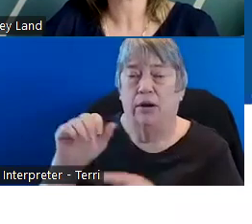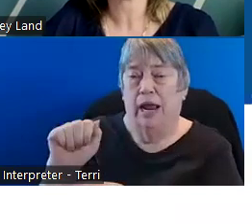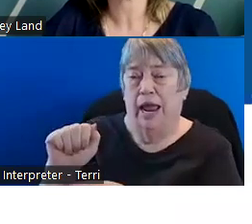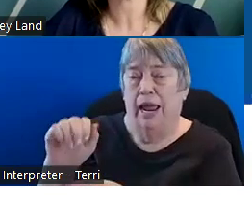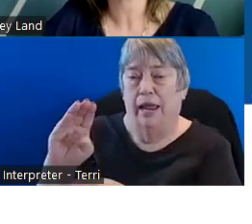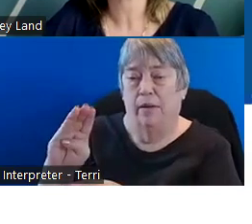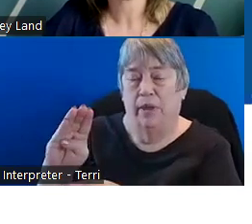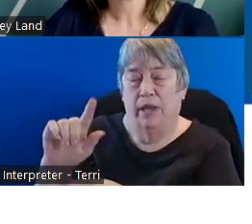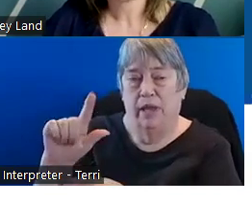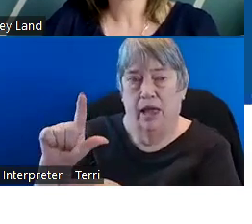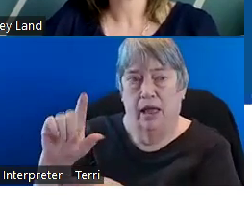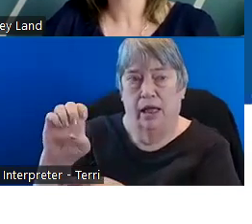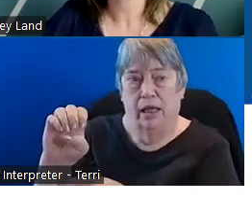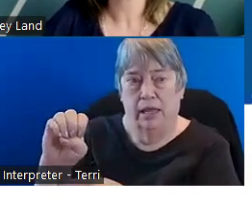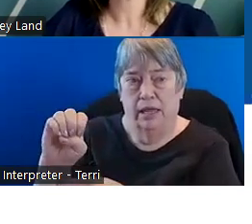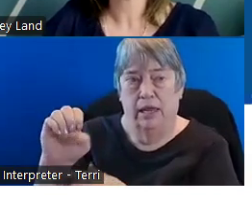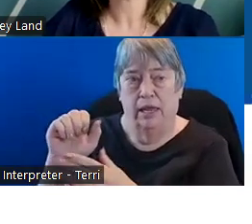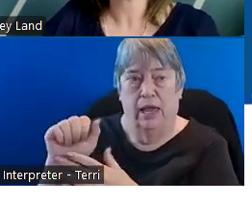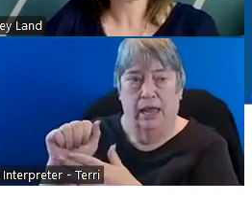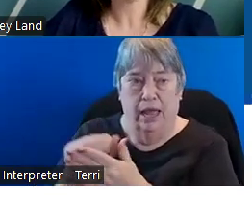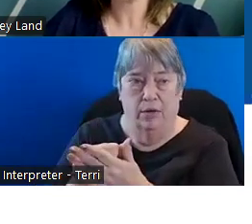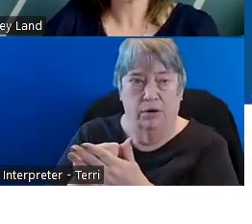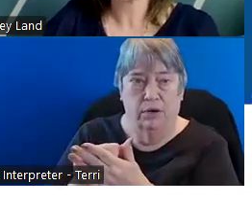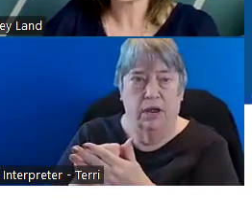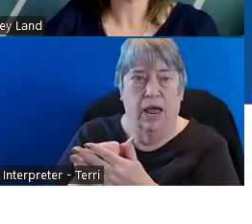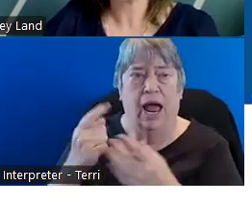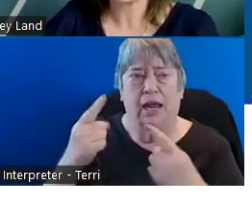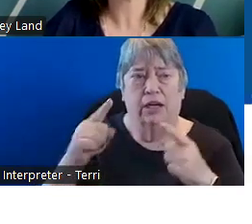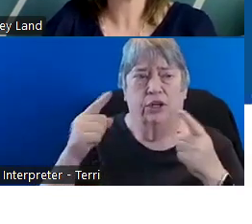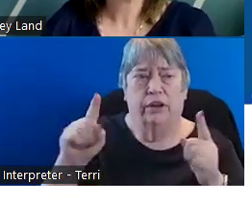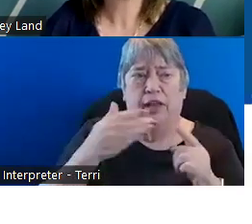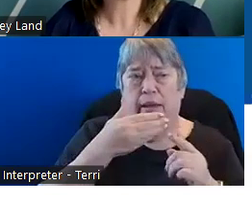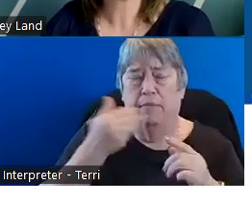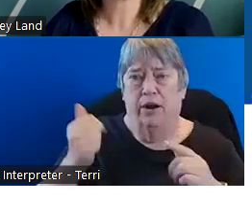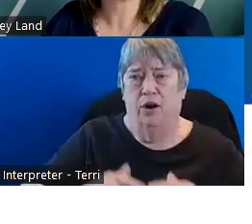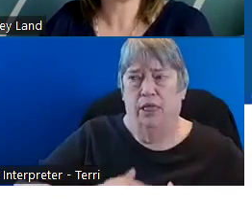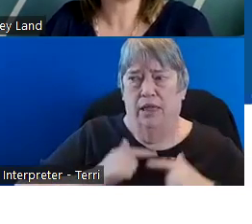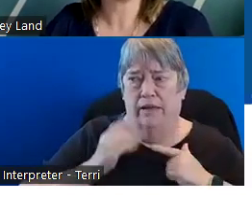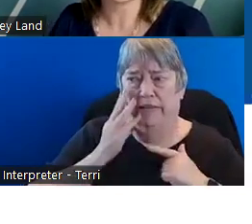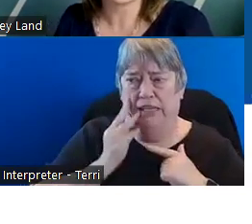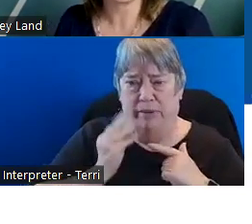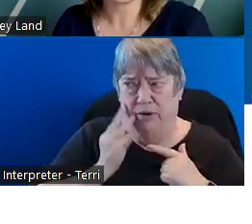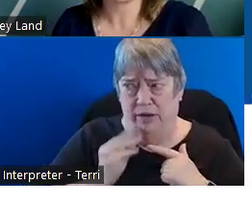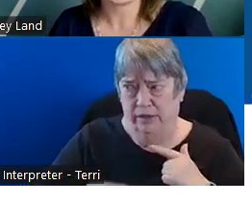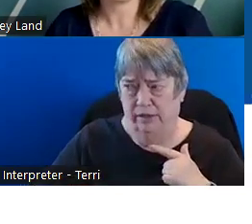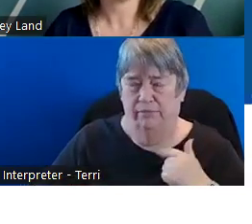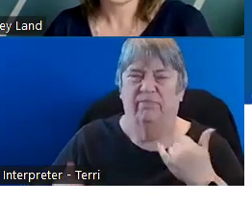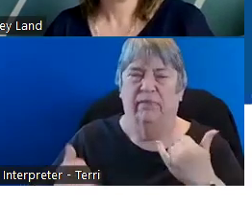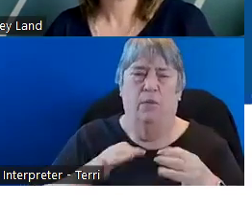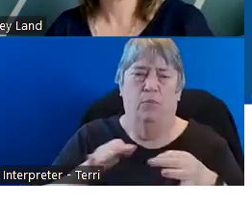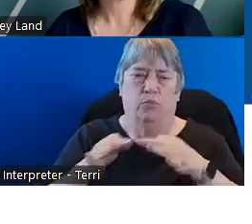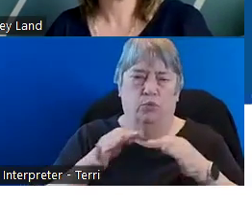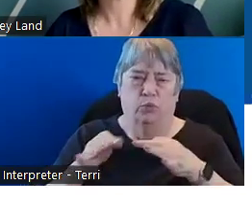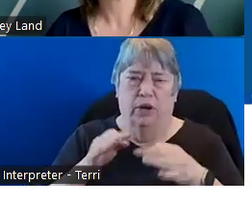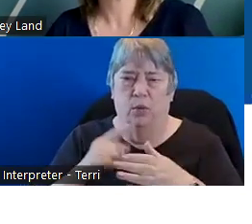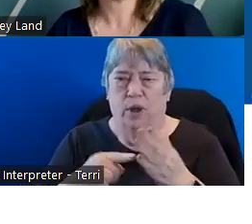Life Experience. For those of you that are not familiar with an ABLE account, let me just briefly describe this program.